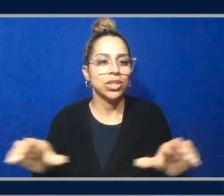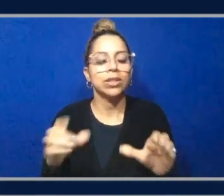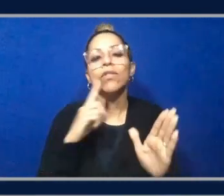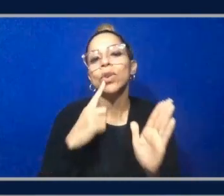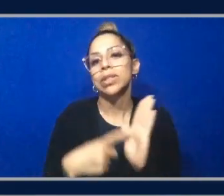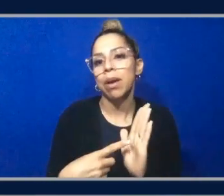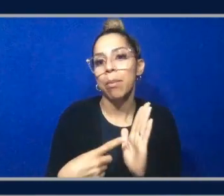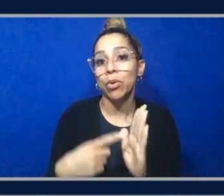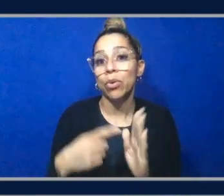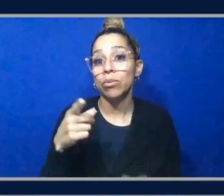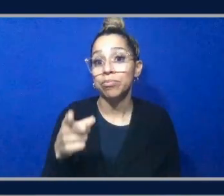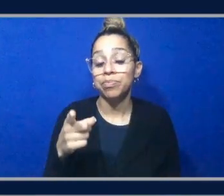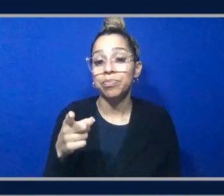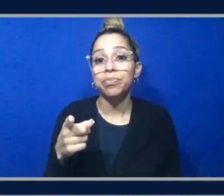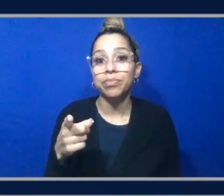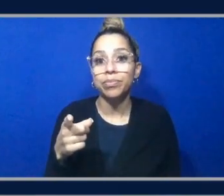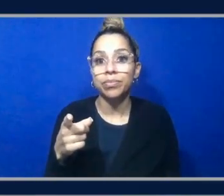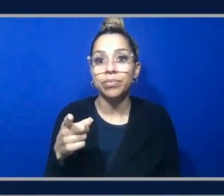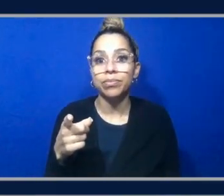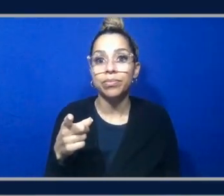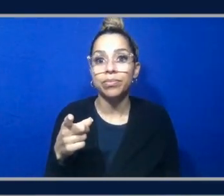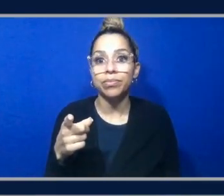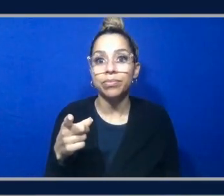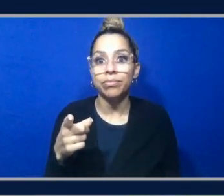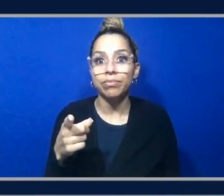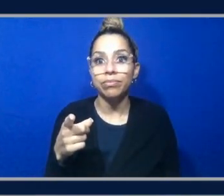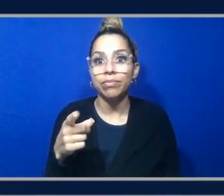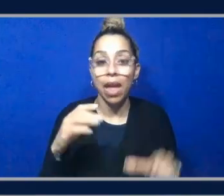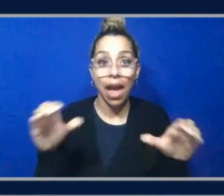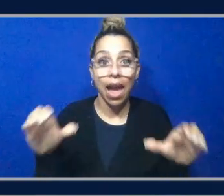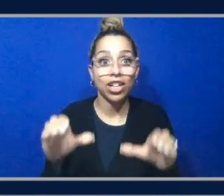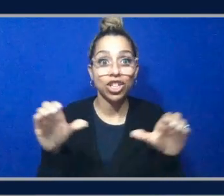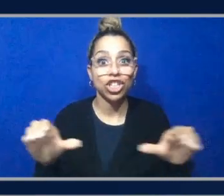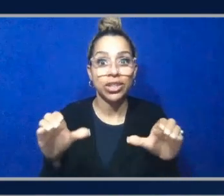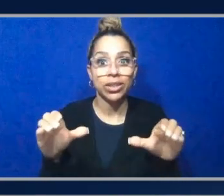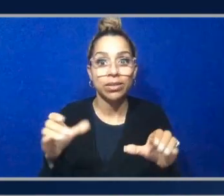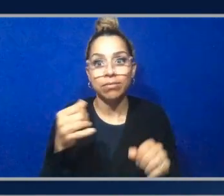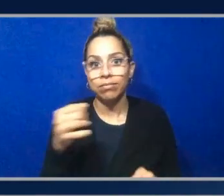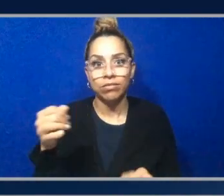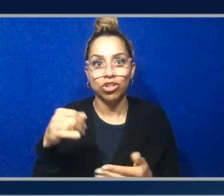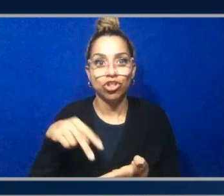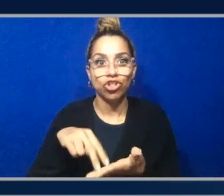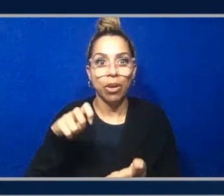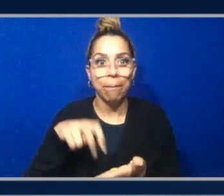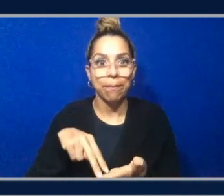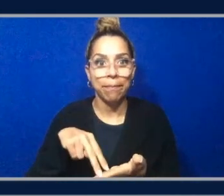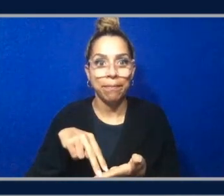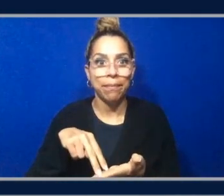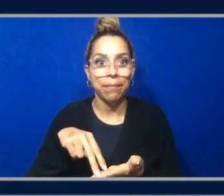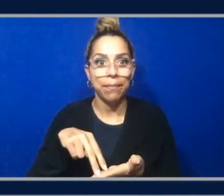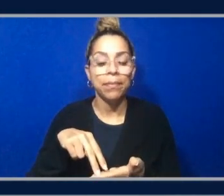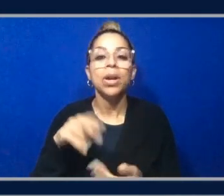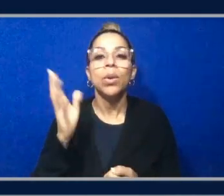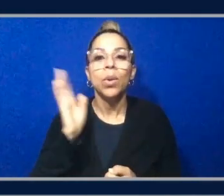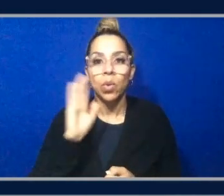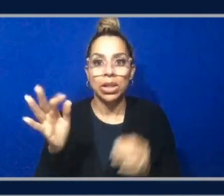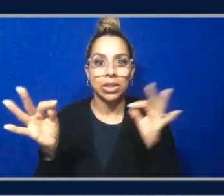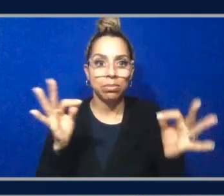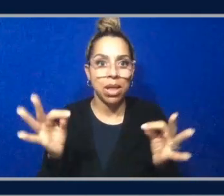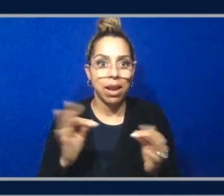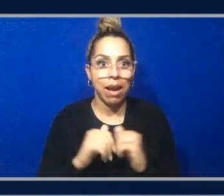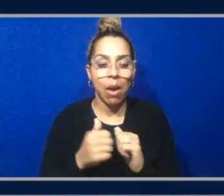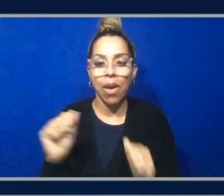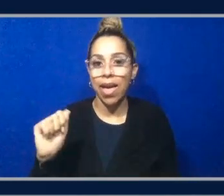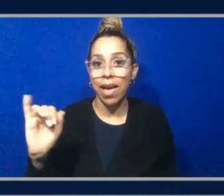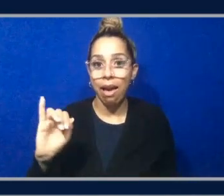the action name, action jump, explains how the AI can make